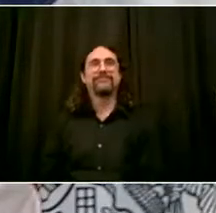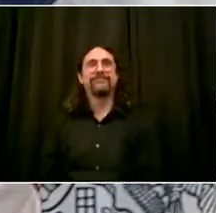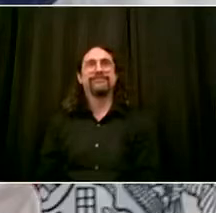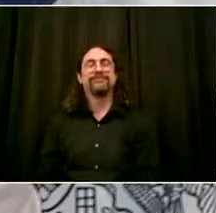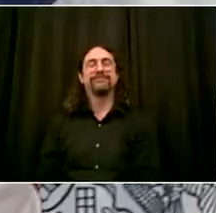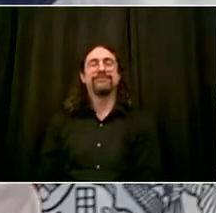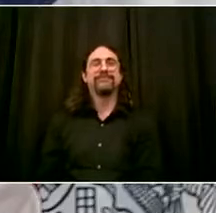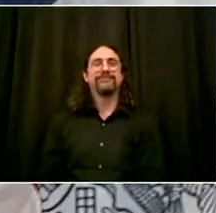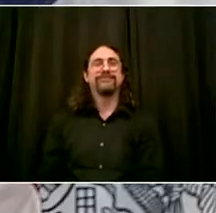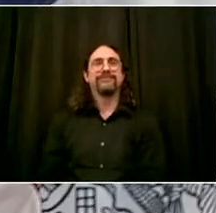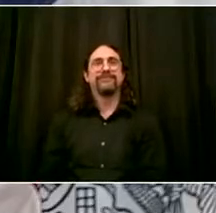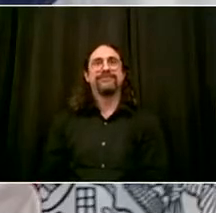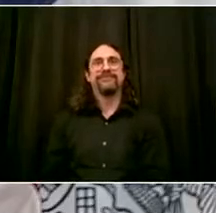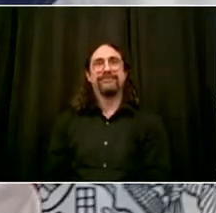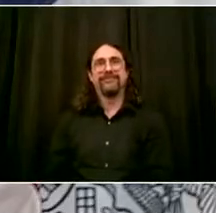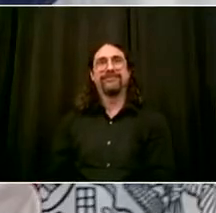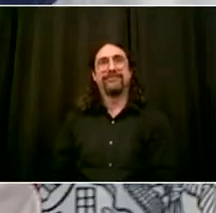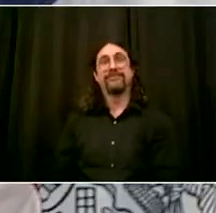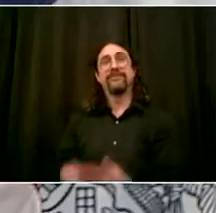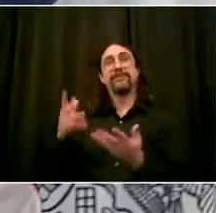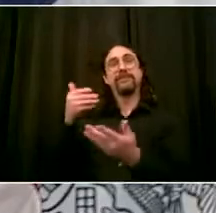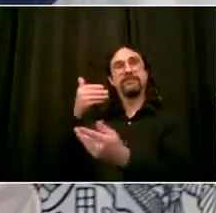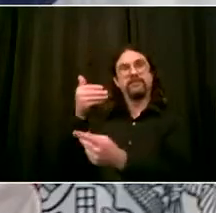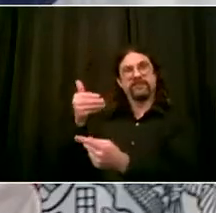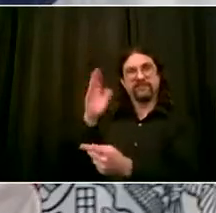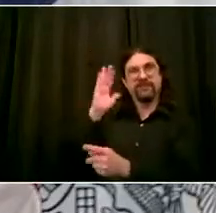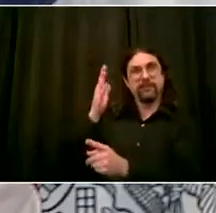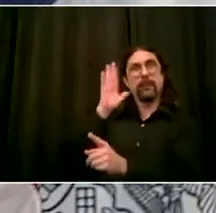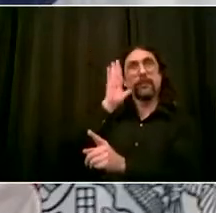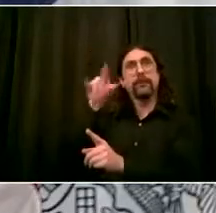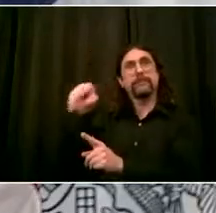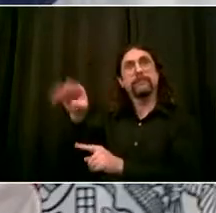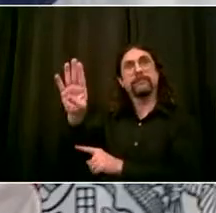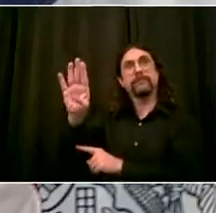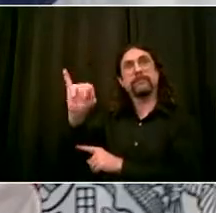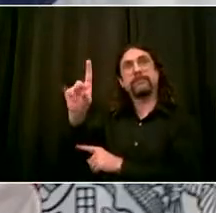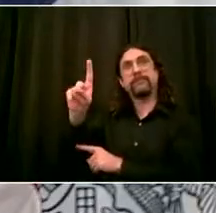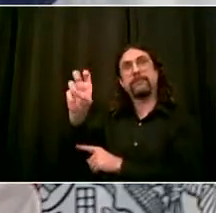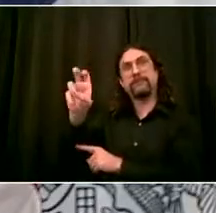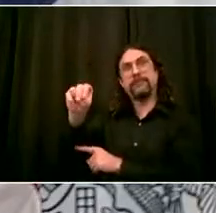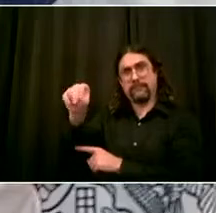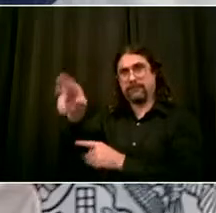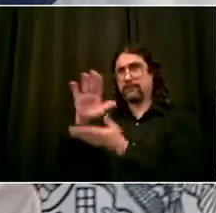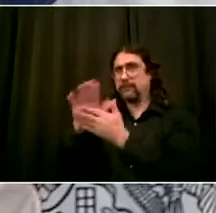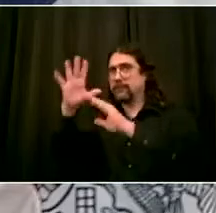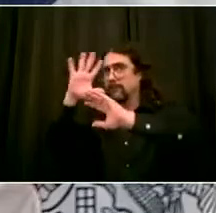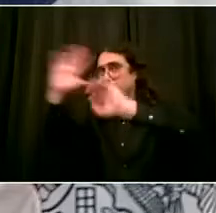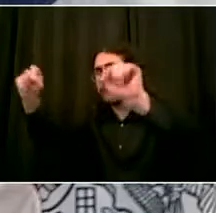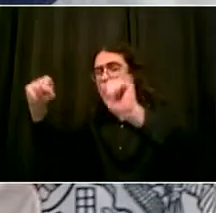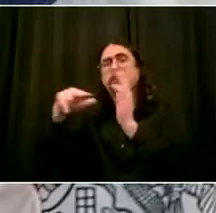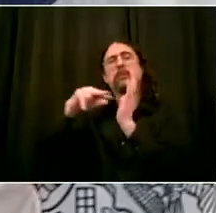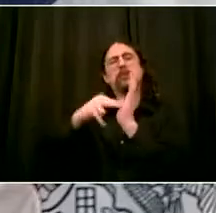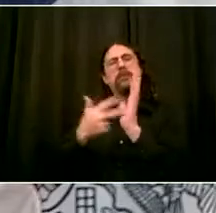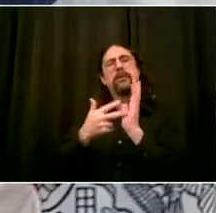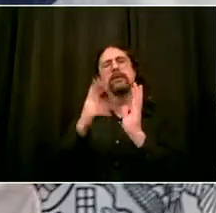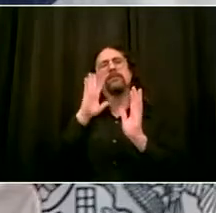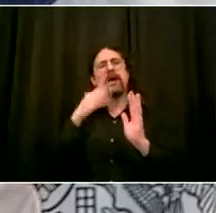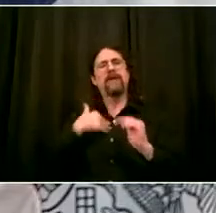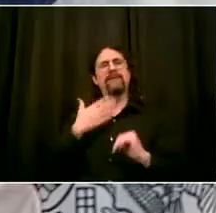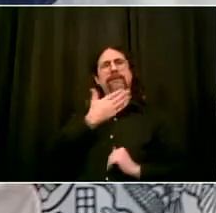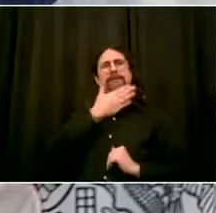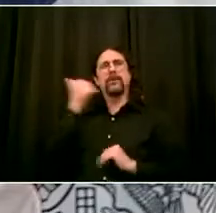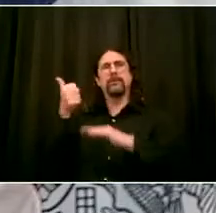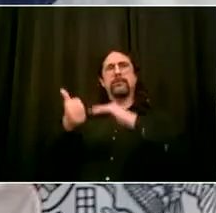Washington we get the impact of the stimulus we're going to see each month get better even if it's well into next year before we get